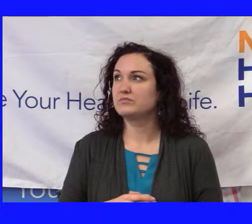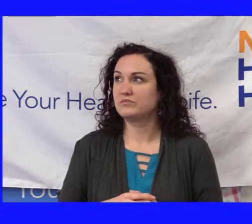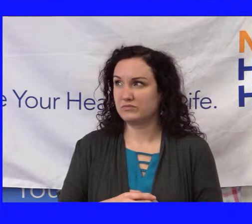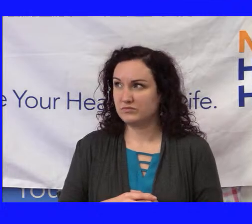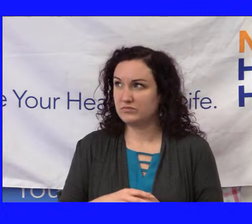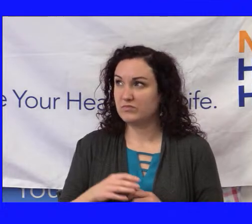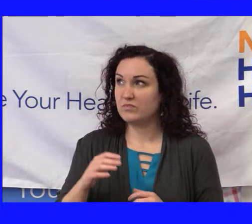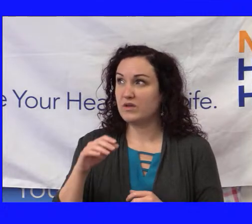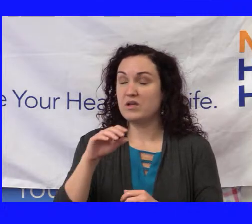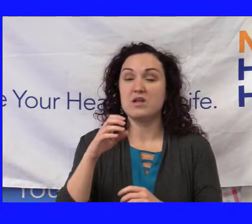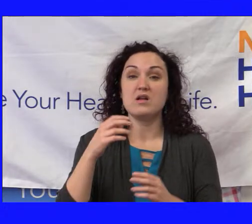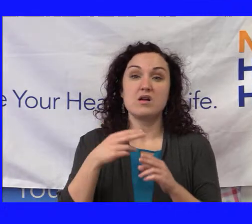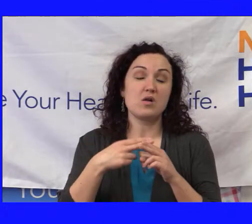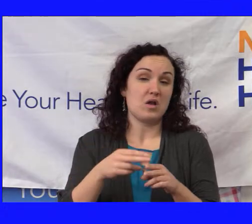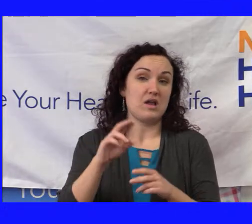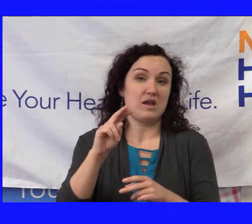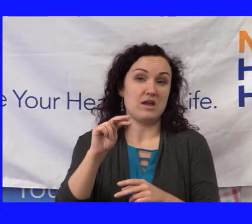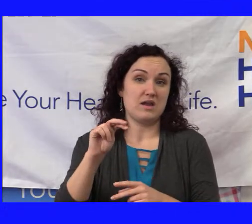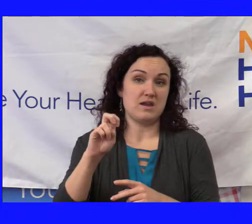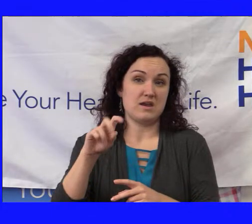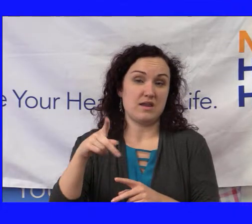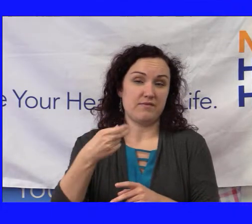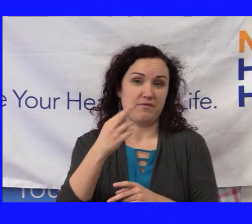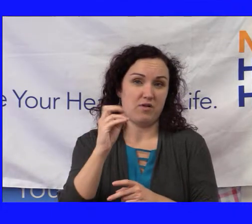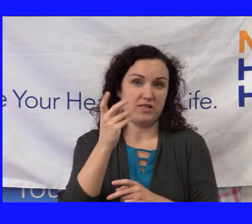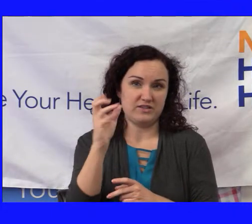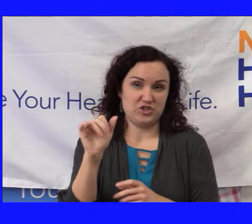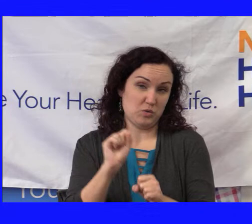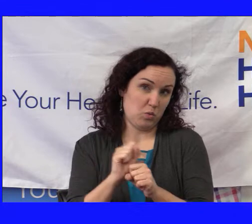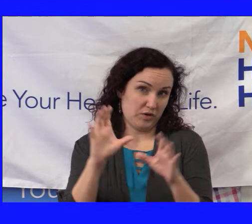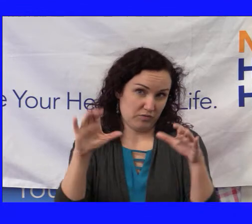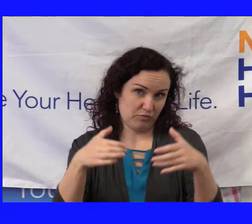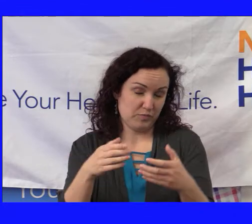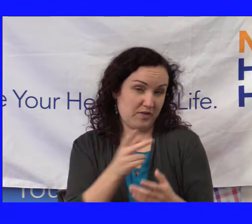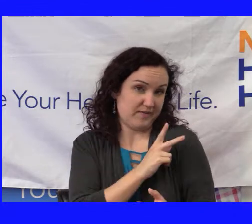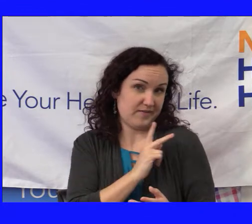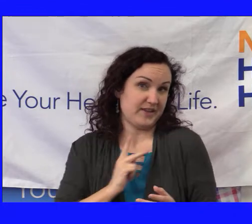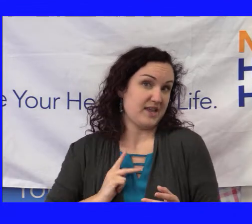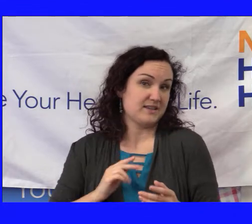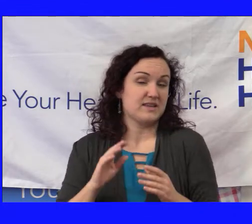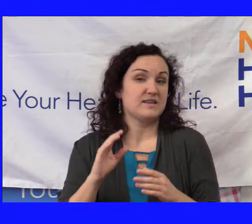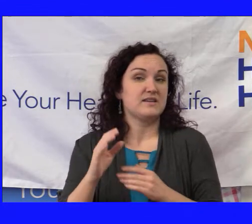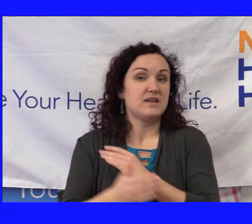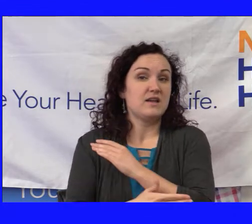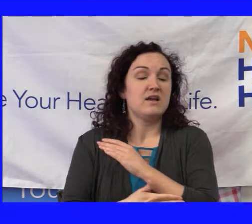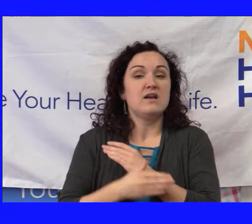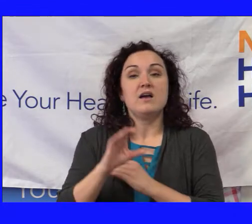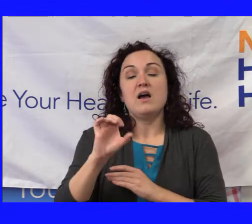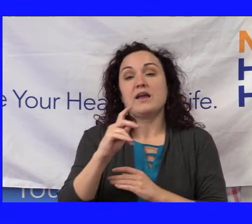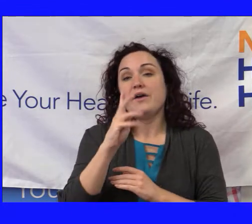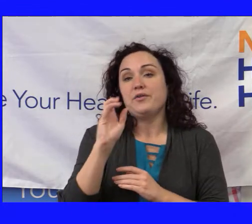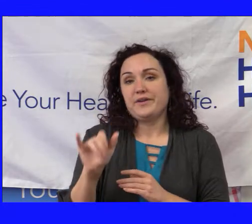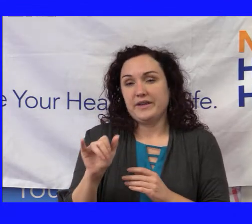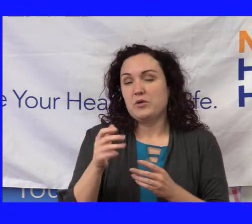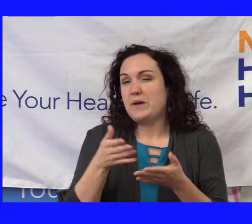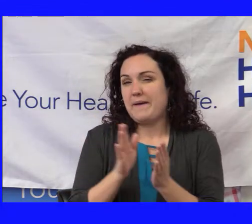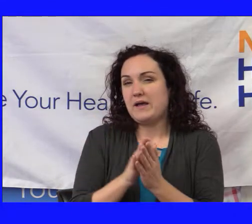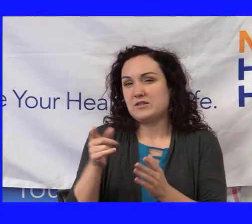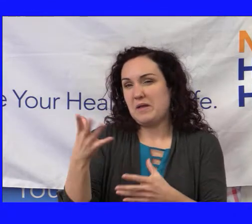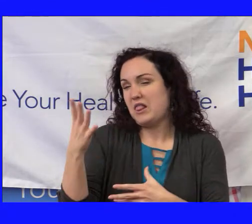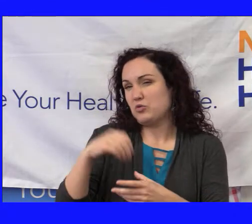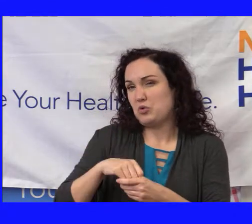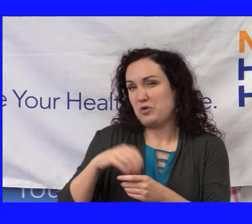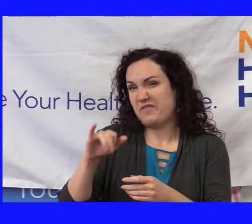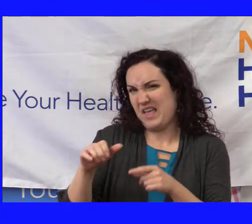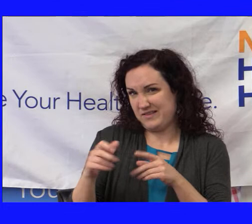as the Nephrology Work Group, which is led by Dr. John Wagner out of Kings County. And we asked them about the inclusion of such a